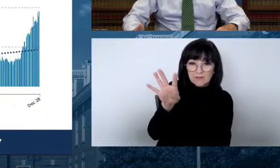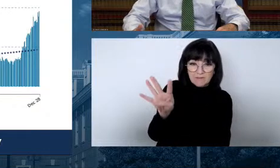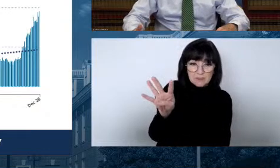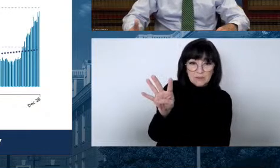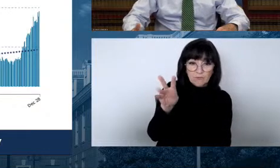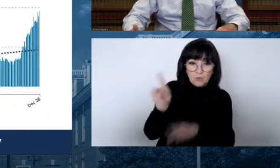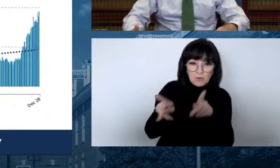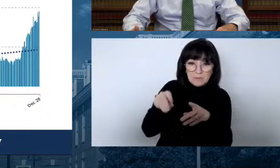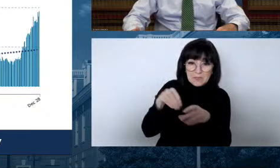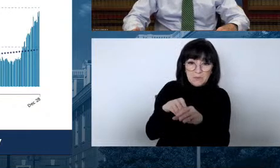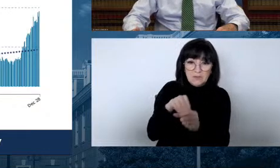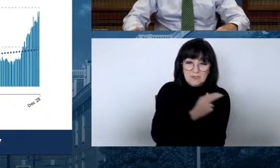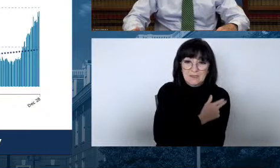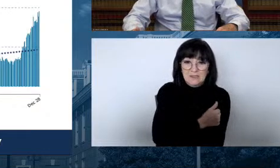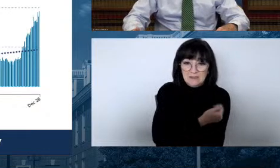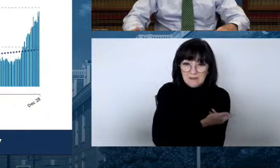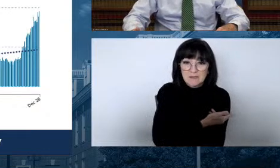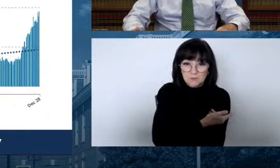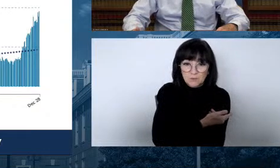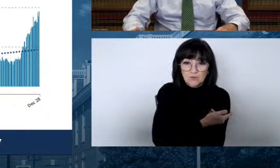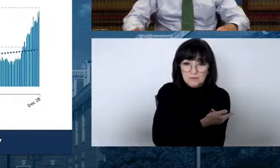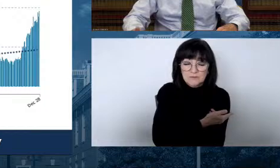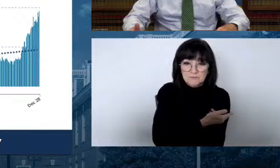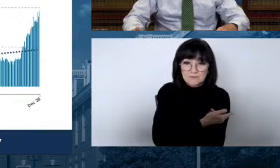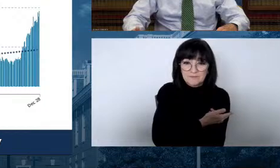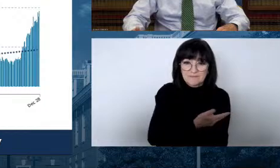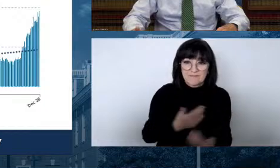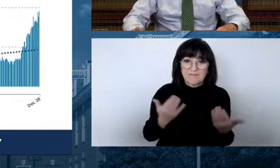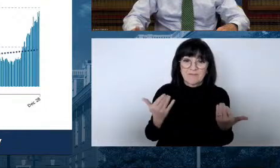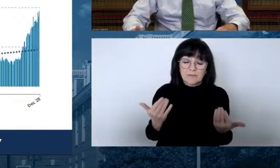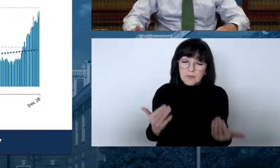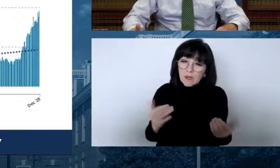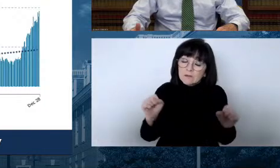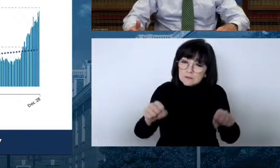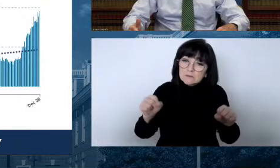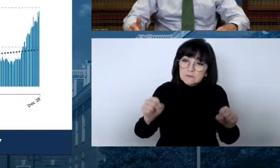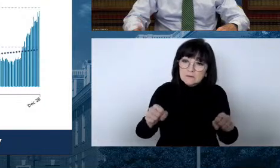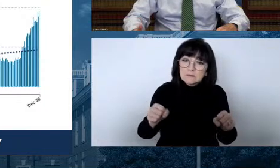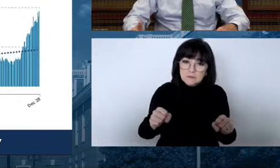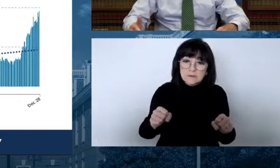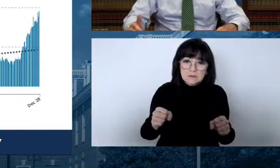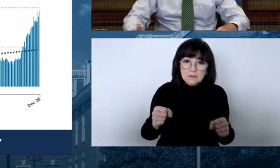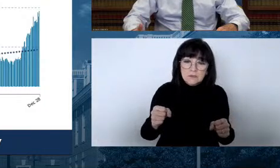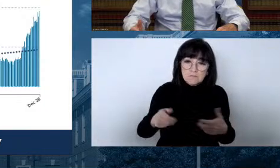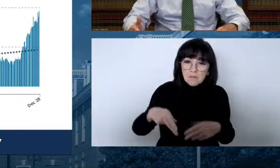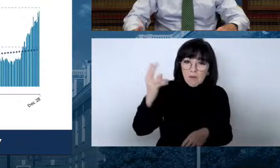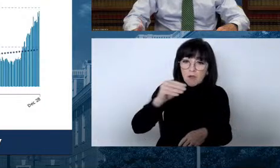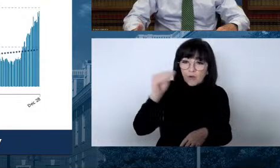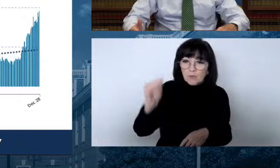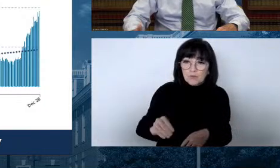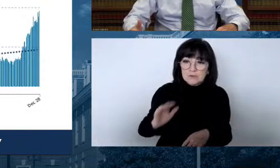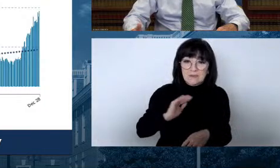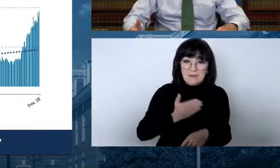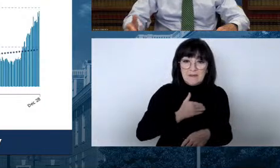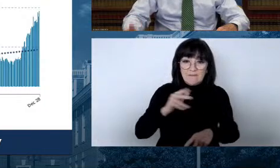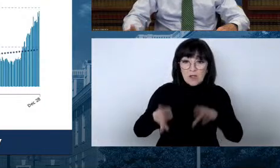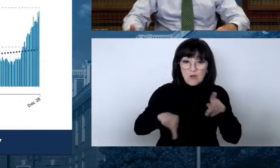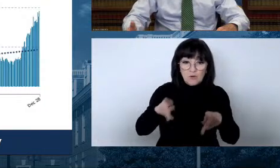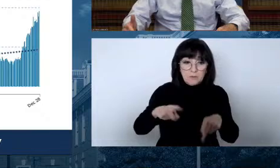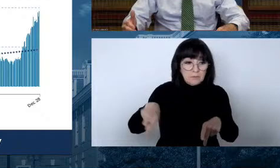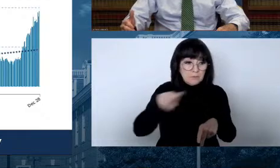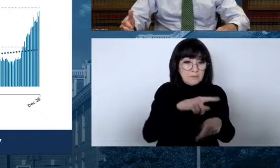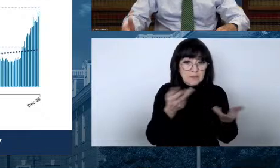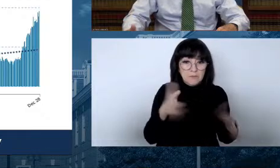have significant percentage of our population vaccinated. But what we're seeing is the vast majority of those people that are in